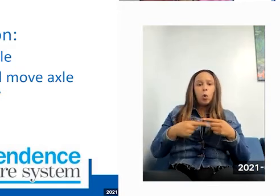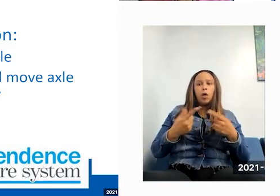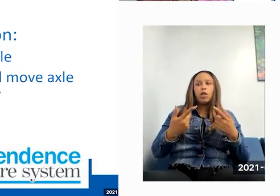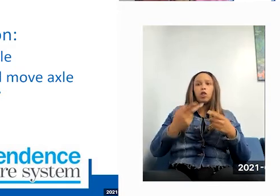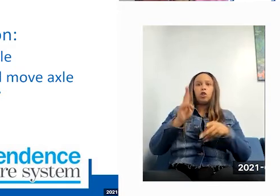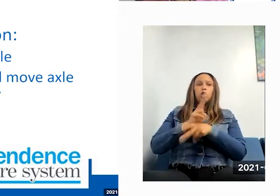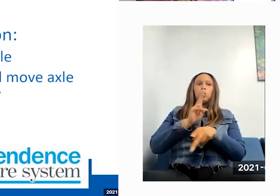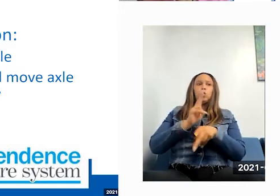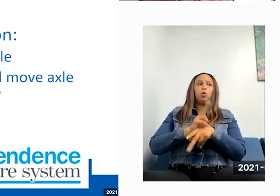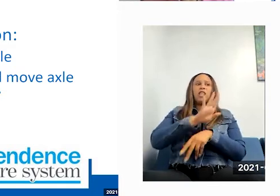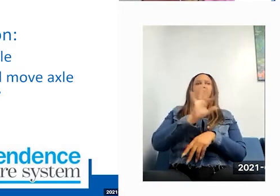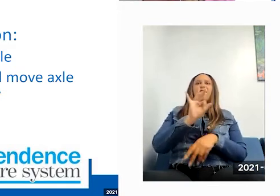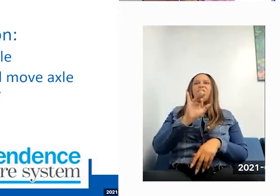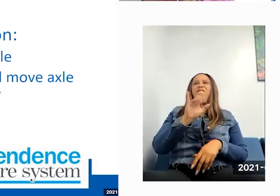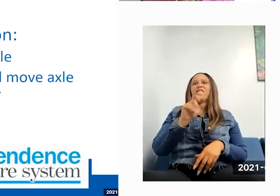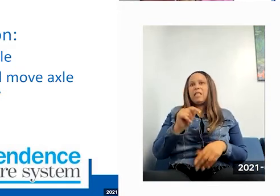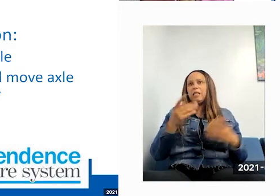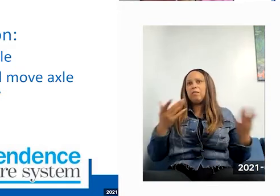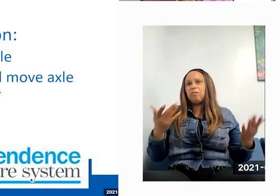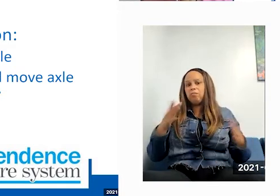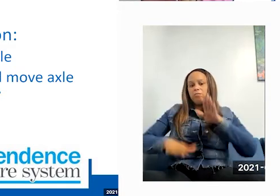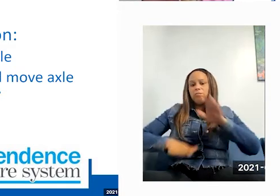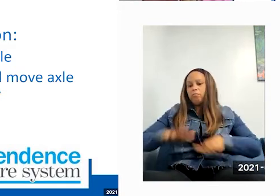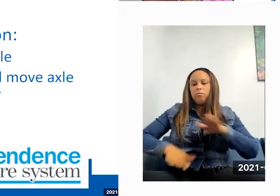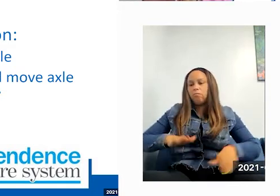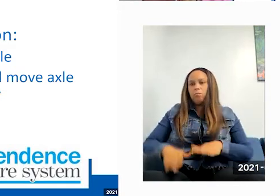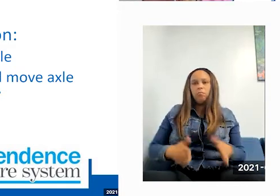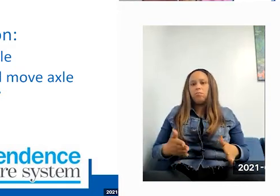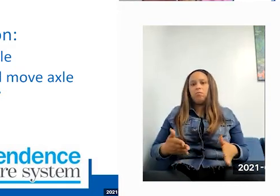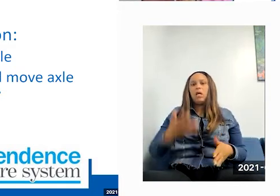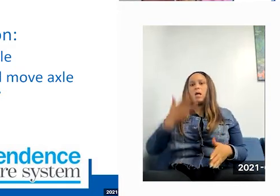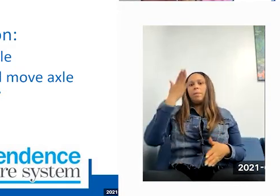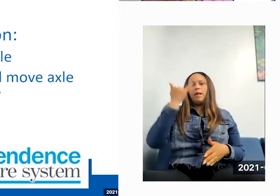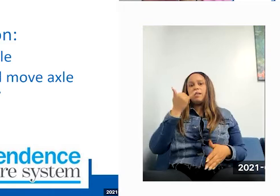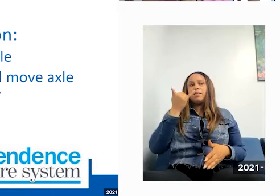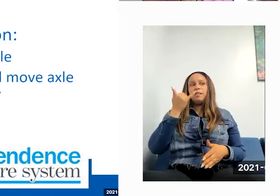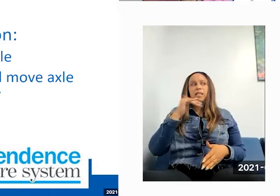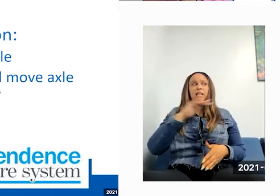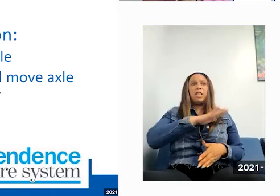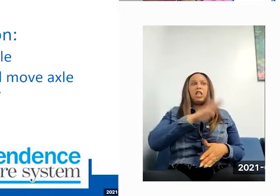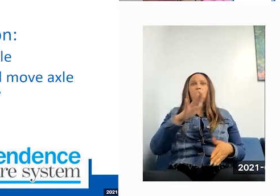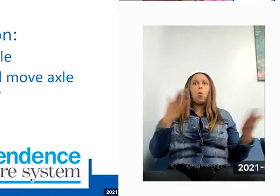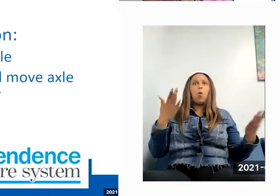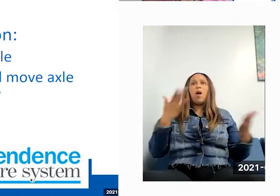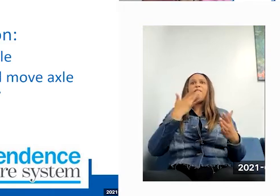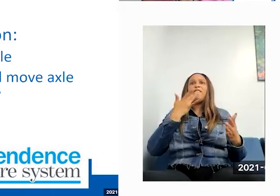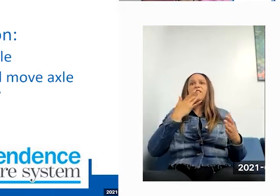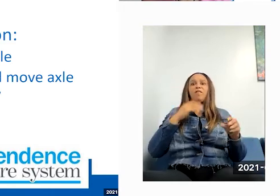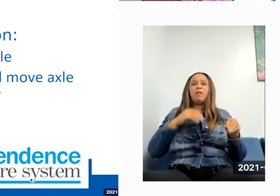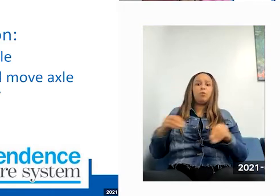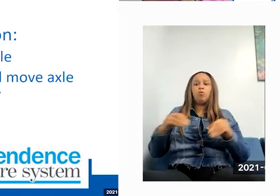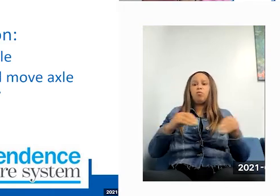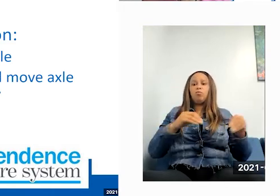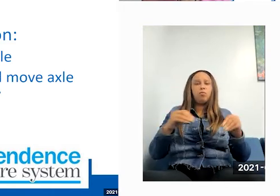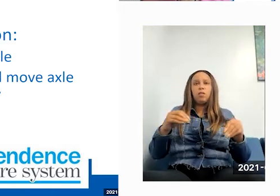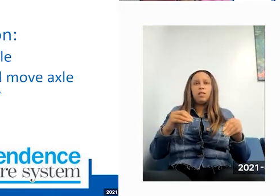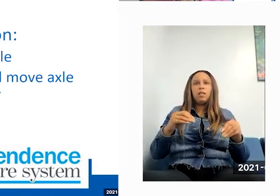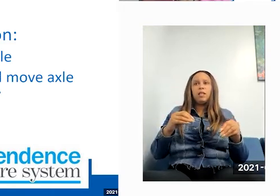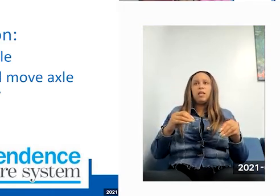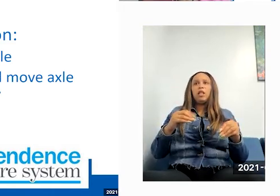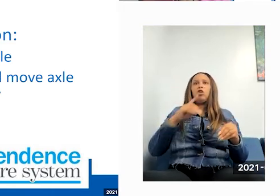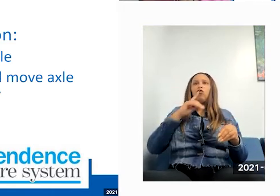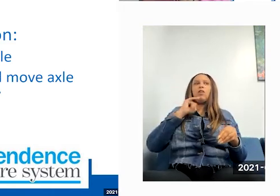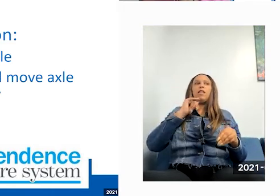Because the method of propulsion very much contributes to what's called optimal